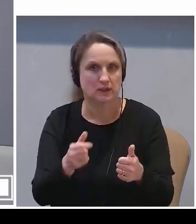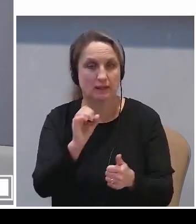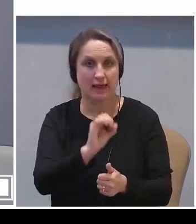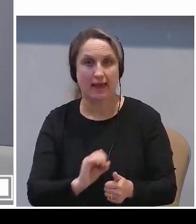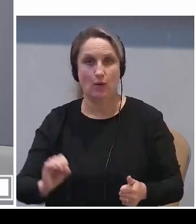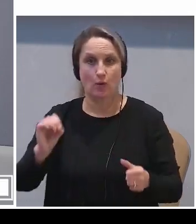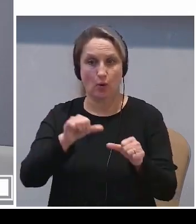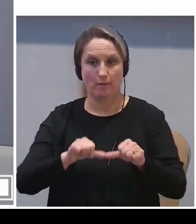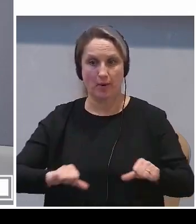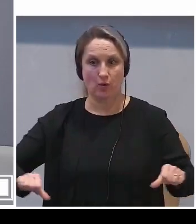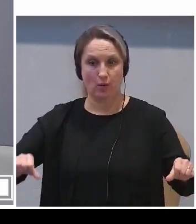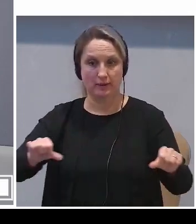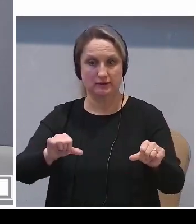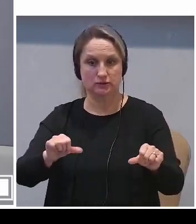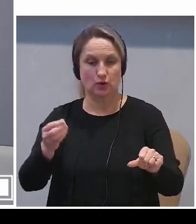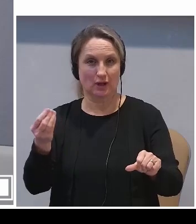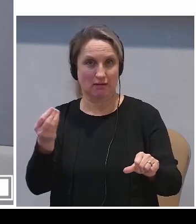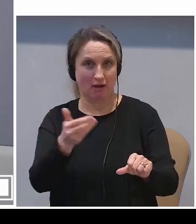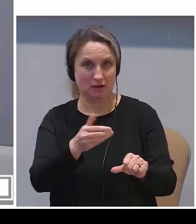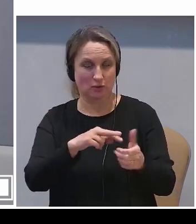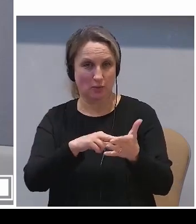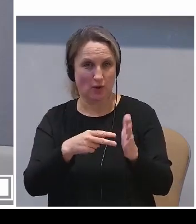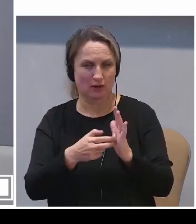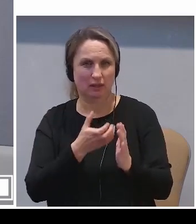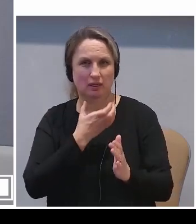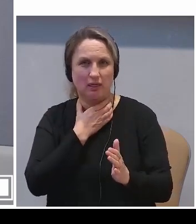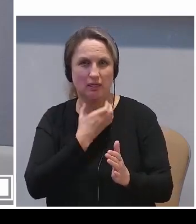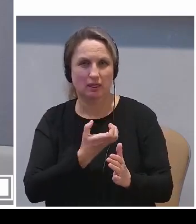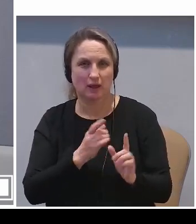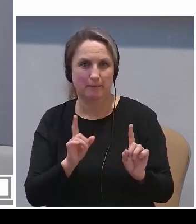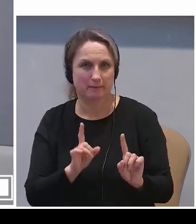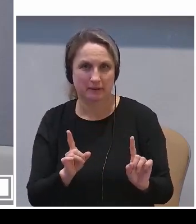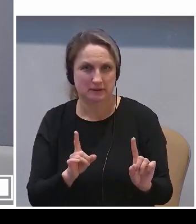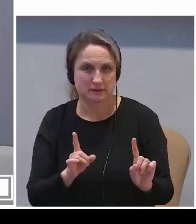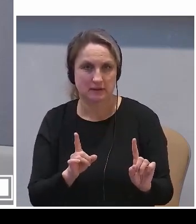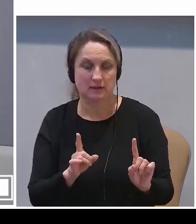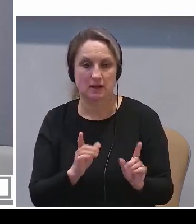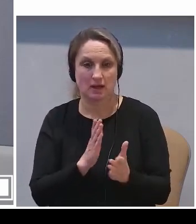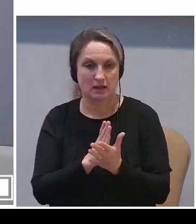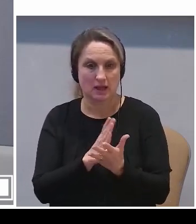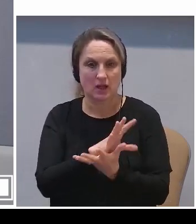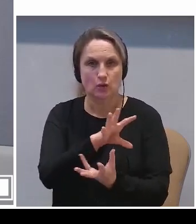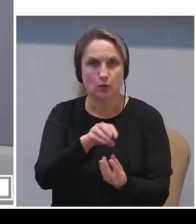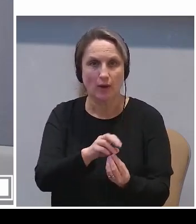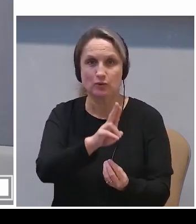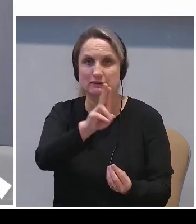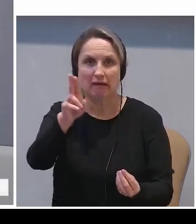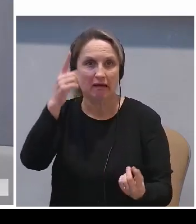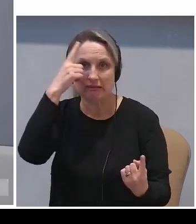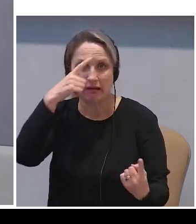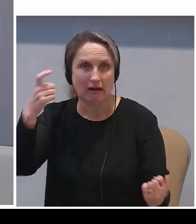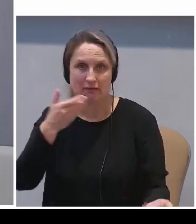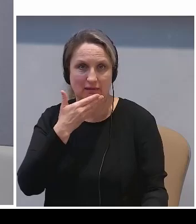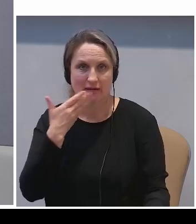the whole community. And we said, okay, the Commission has been many years funding already projects to try to boost research